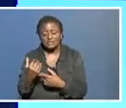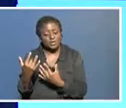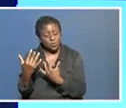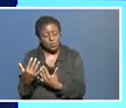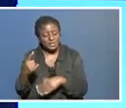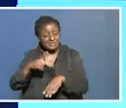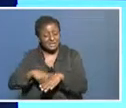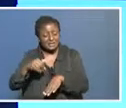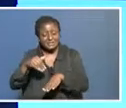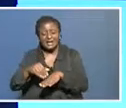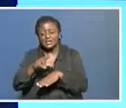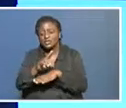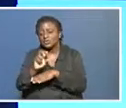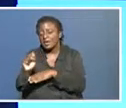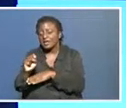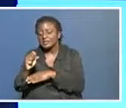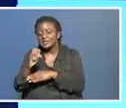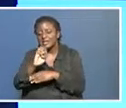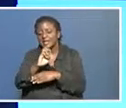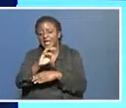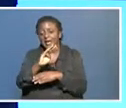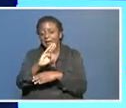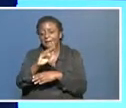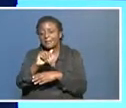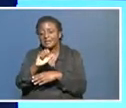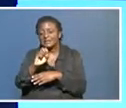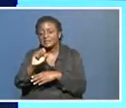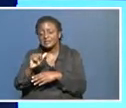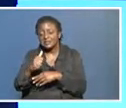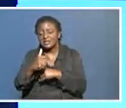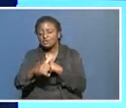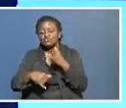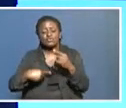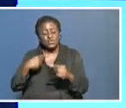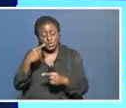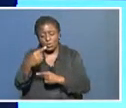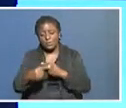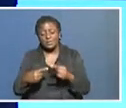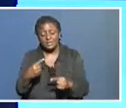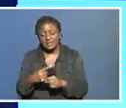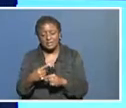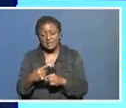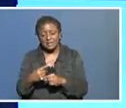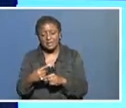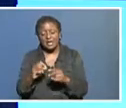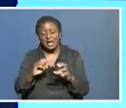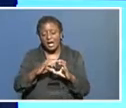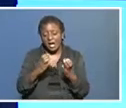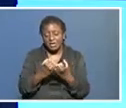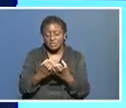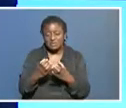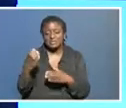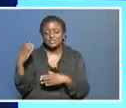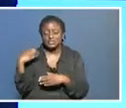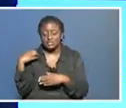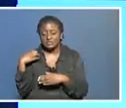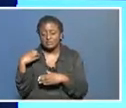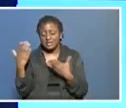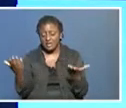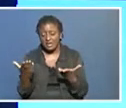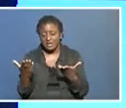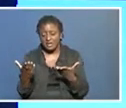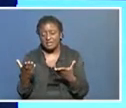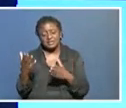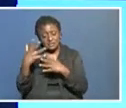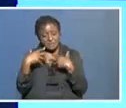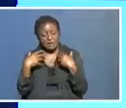at U.S. embassies globally. Consular section chief here in Nassau, Lance Posey, is confident though that things will get